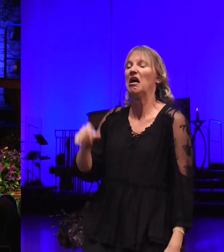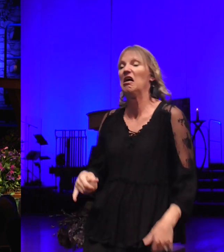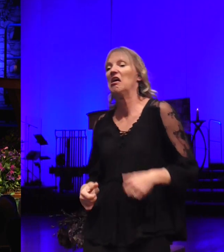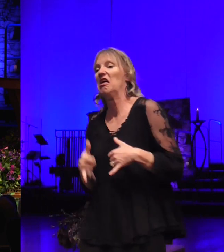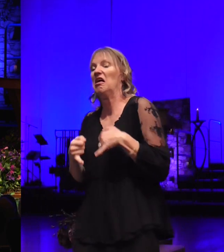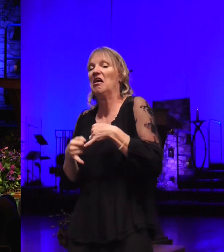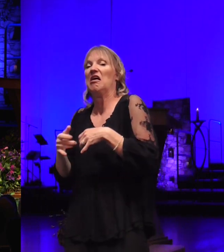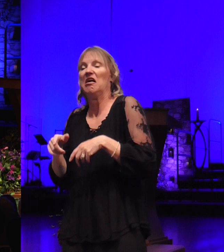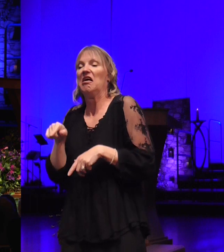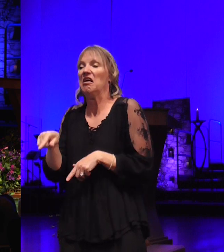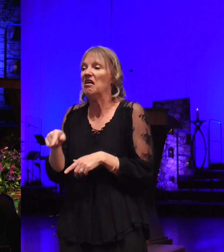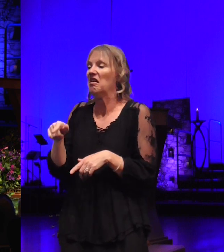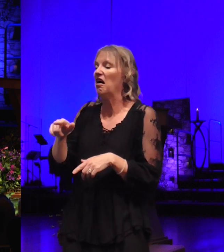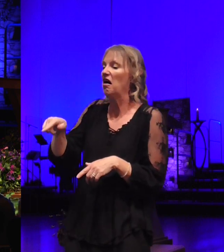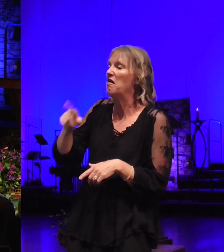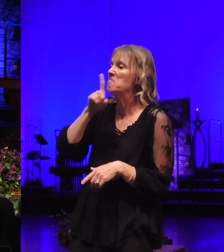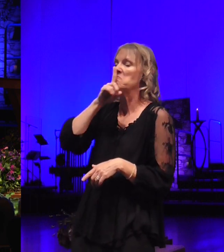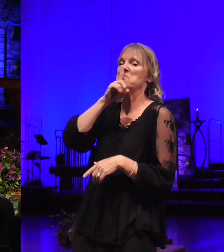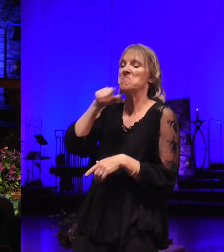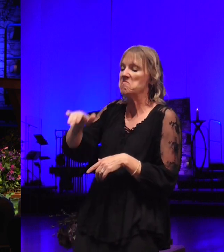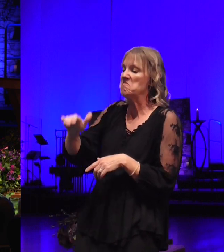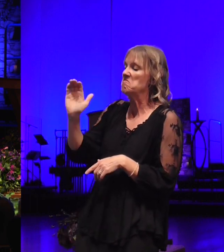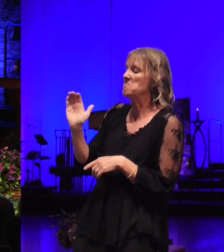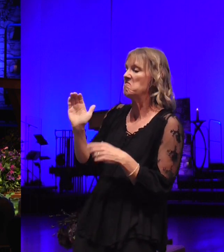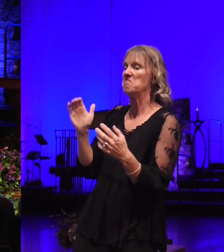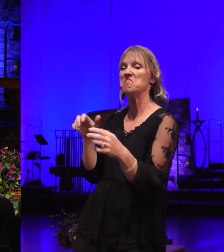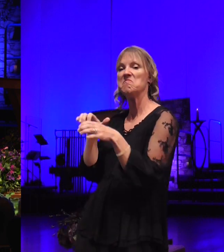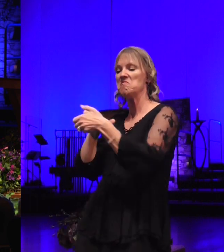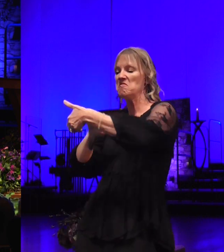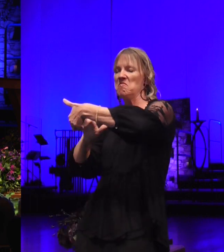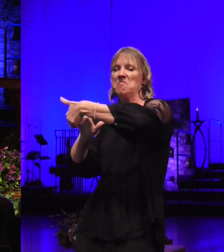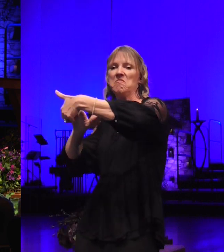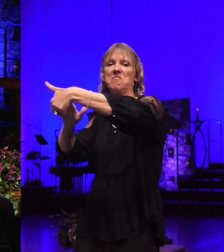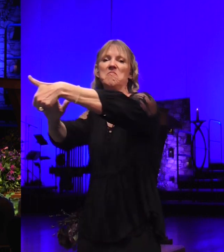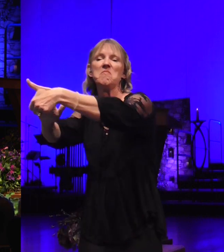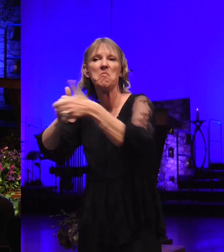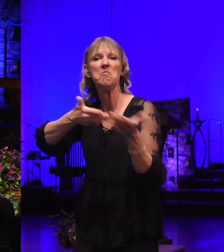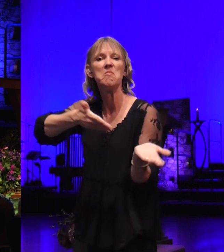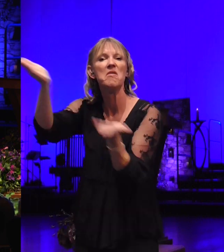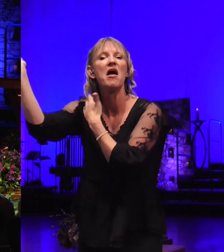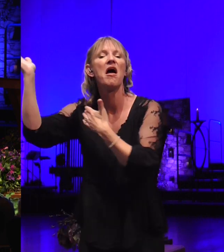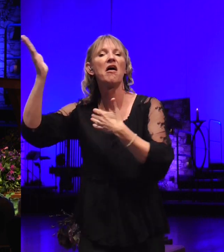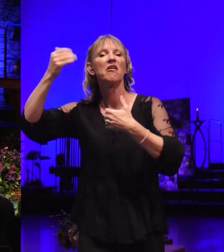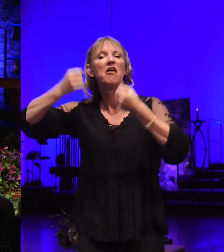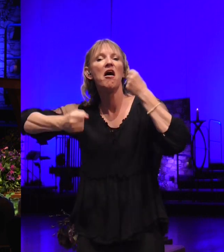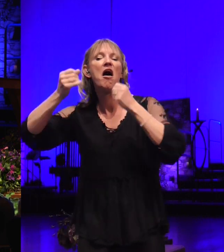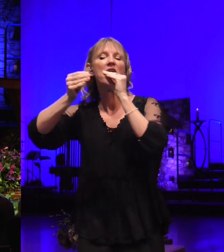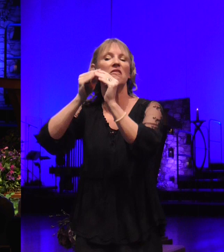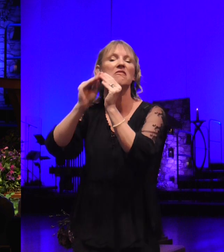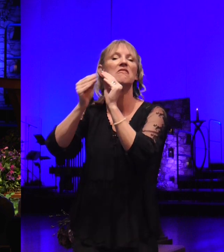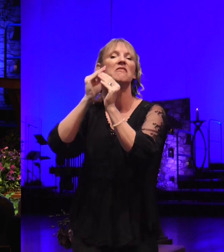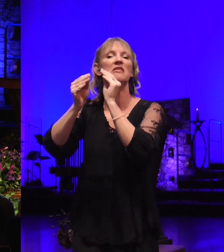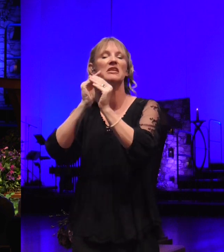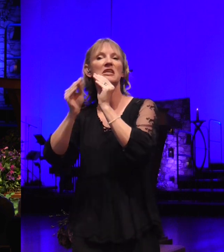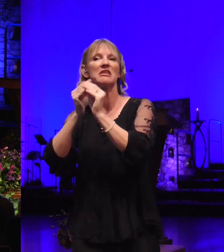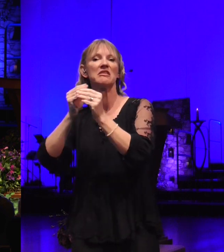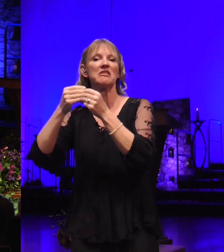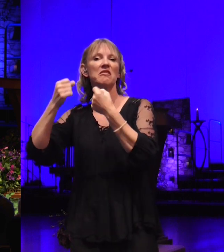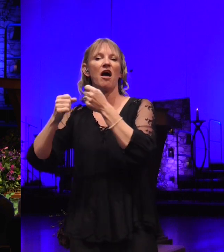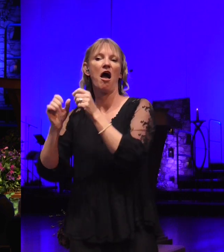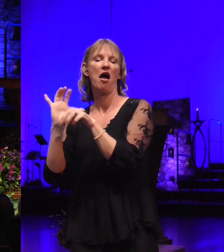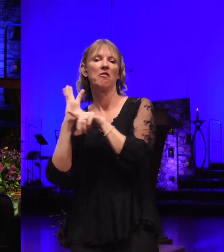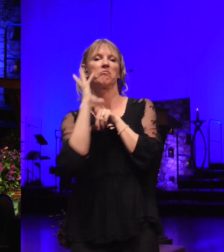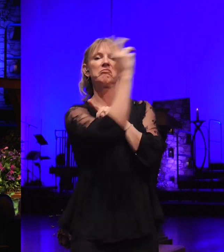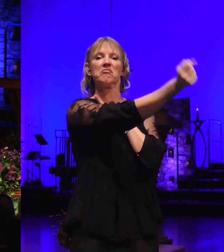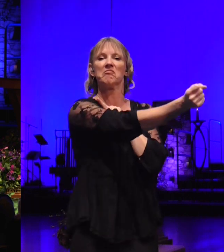word to the man, and he closes the hood, and he attaches the tow to it, and takes it immediately to an auto parts store, knows what's wrong, fixes the part, and drives